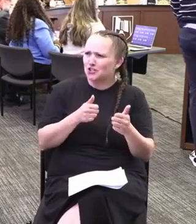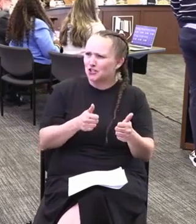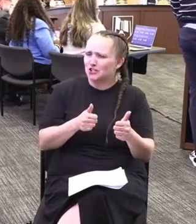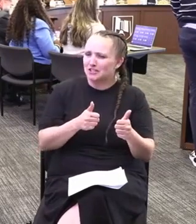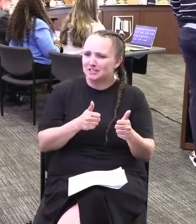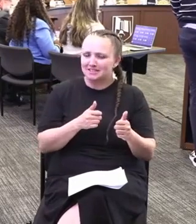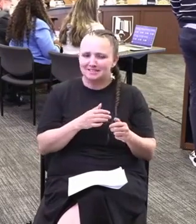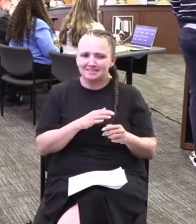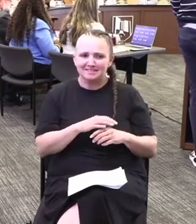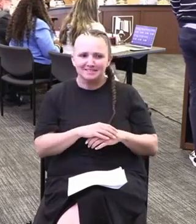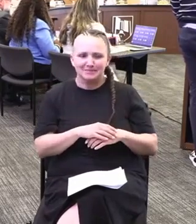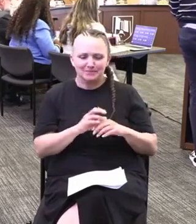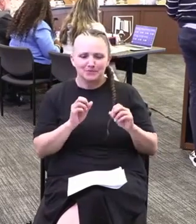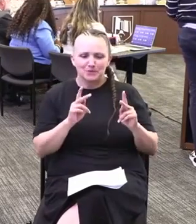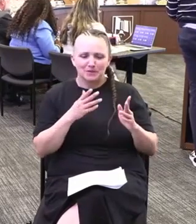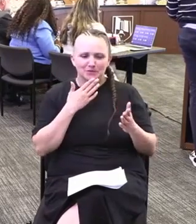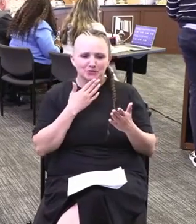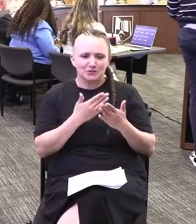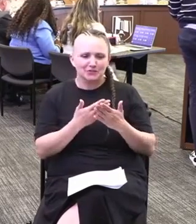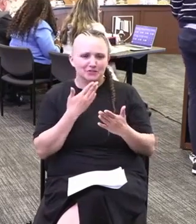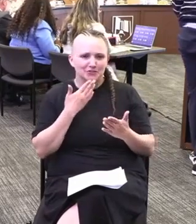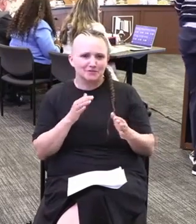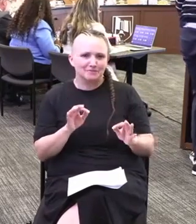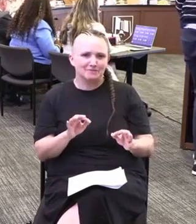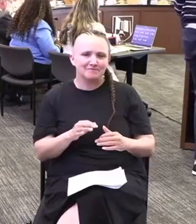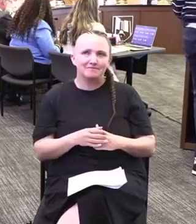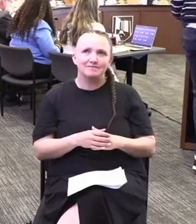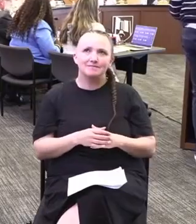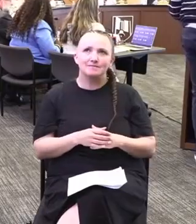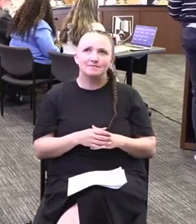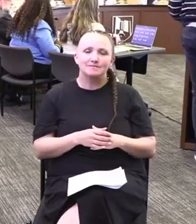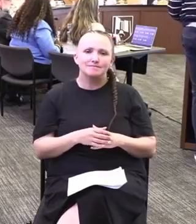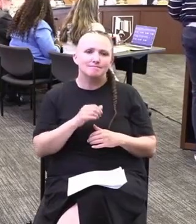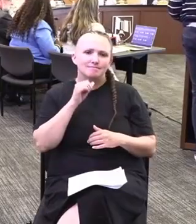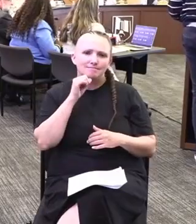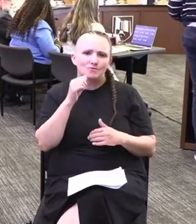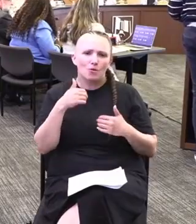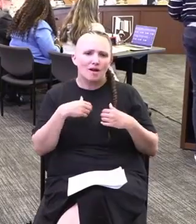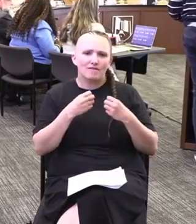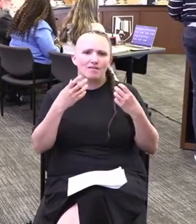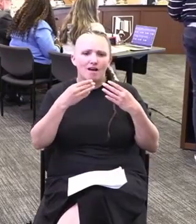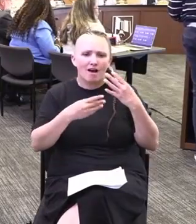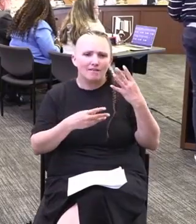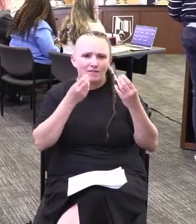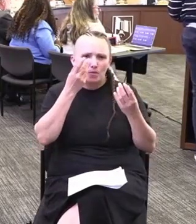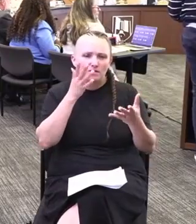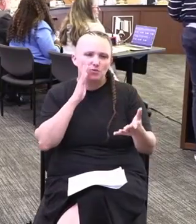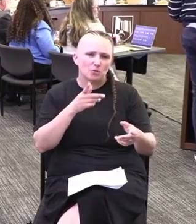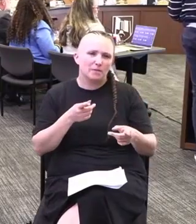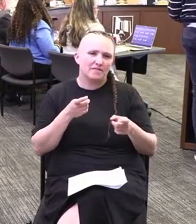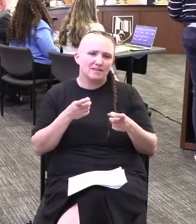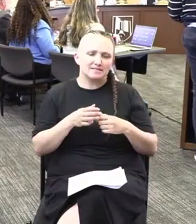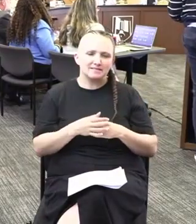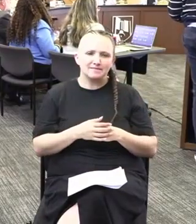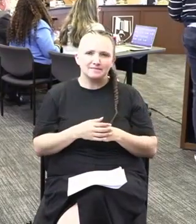All right, good. Summary. I don't got too much for us today, so I'll make this quick and snappy.